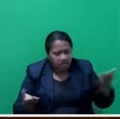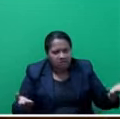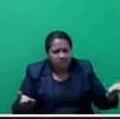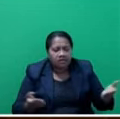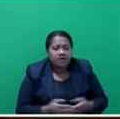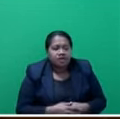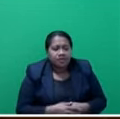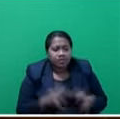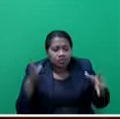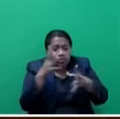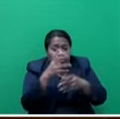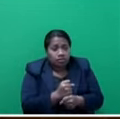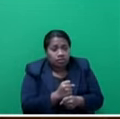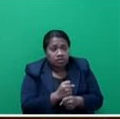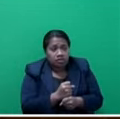In total,